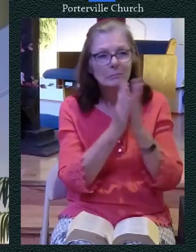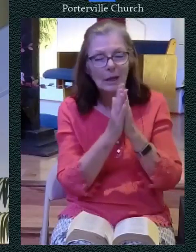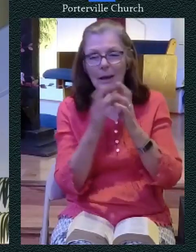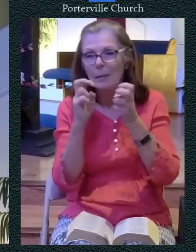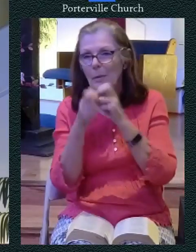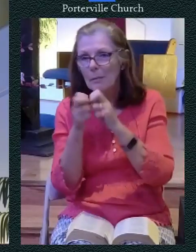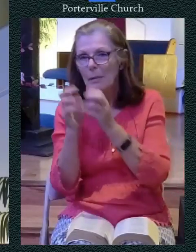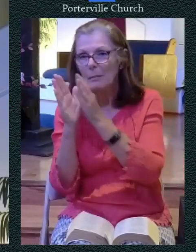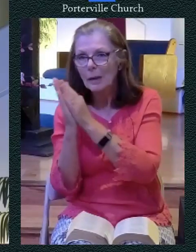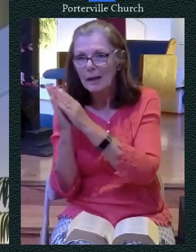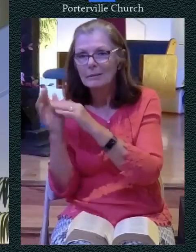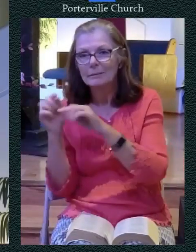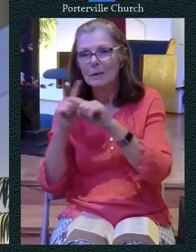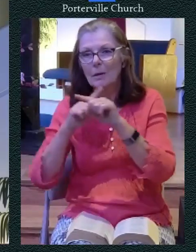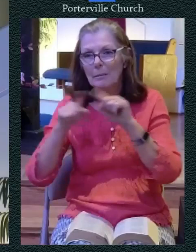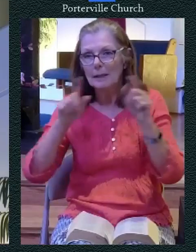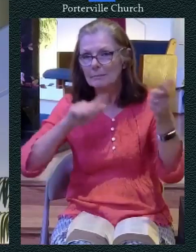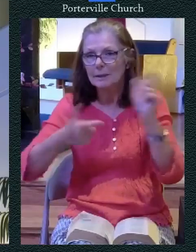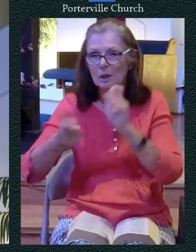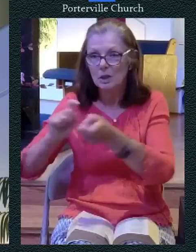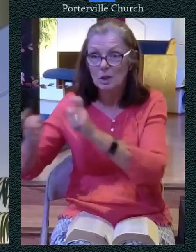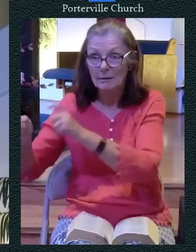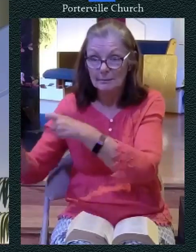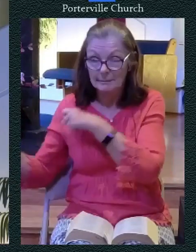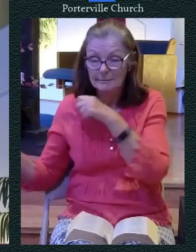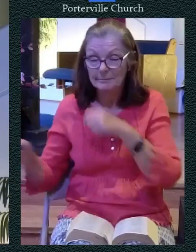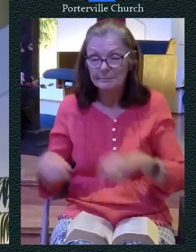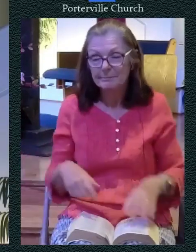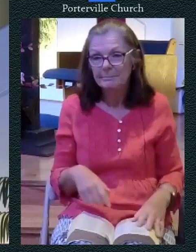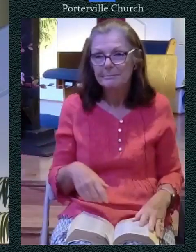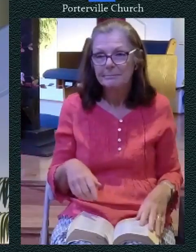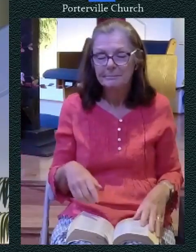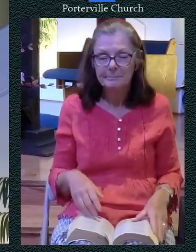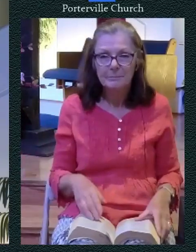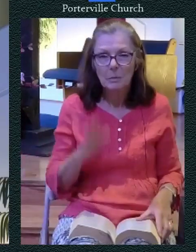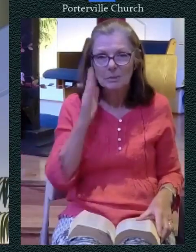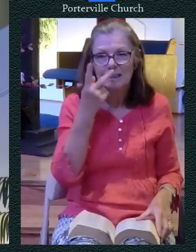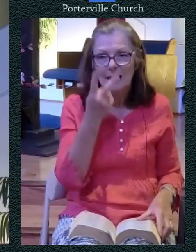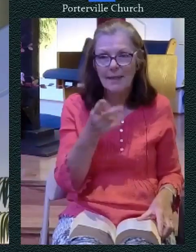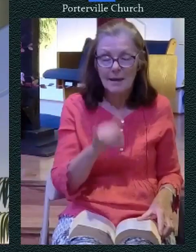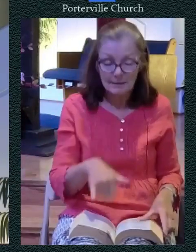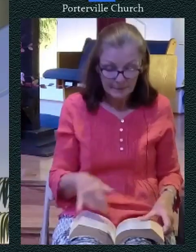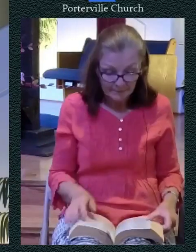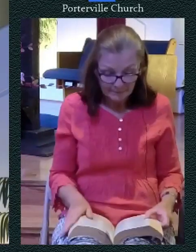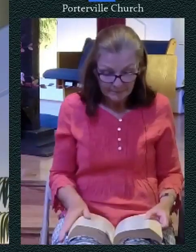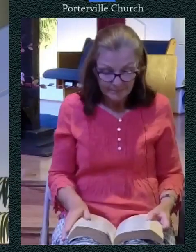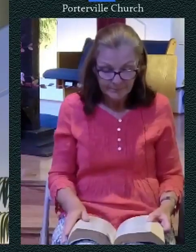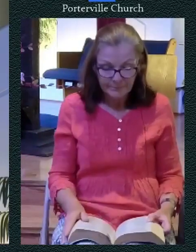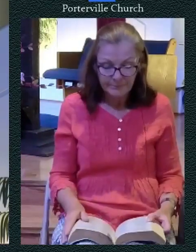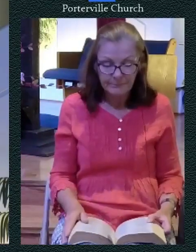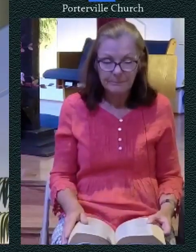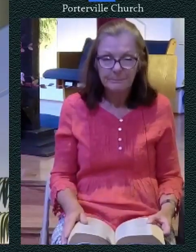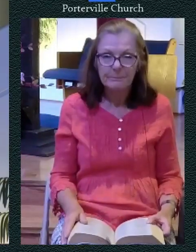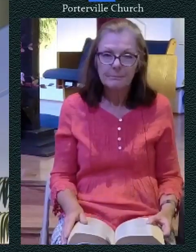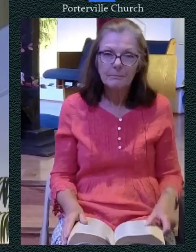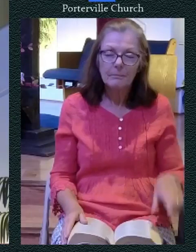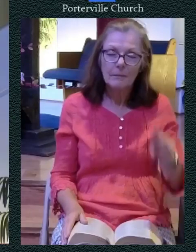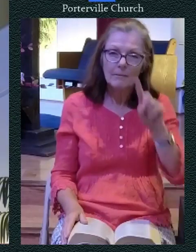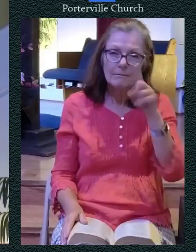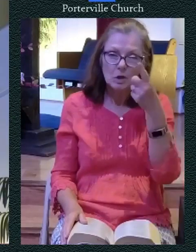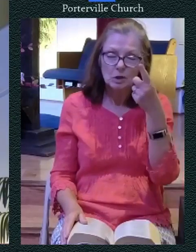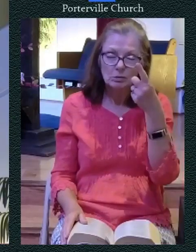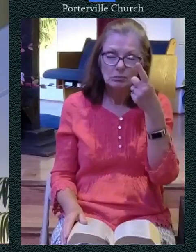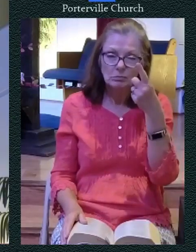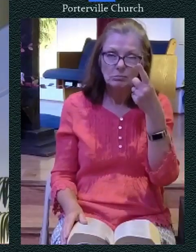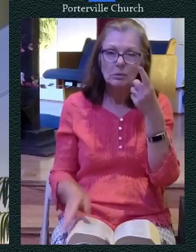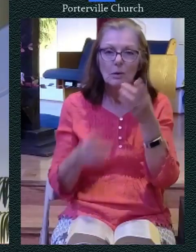end in the last two verses on yet something else. And so this is the first step I wanted to take in trying to